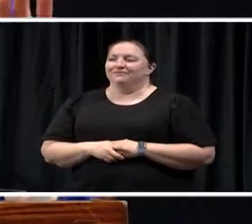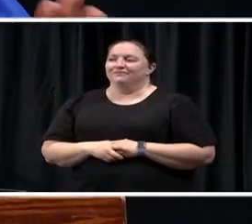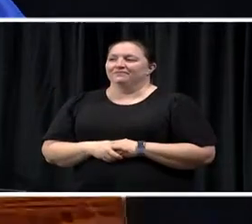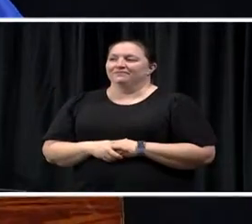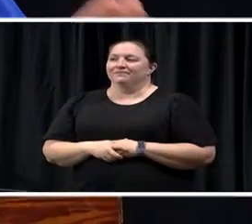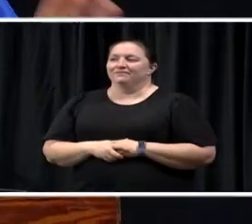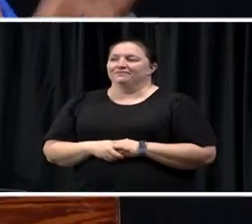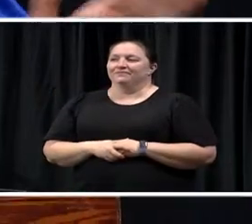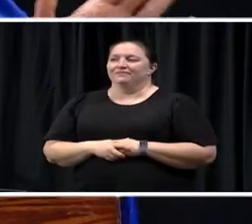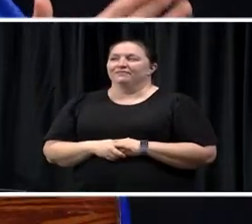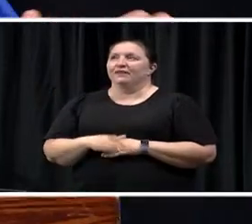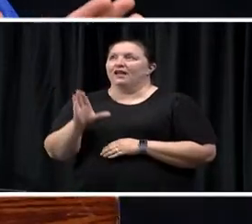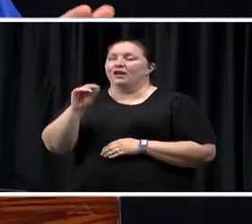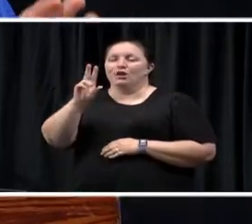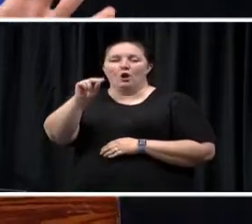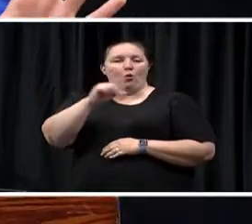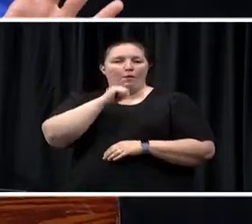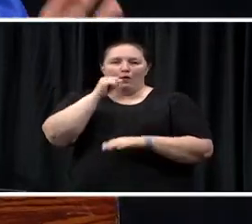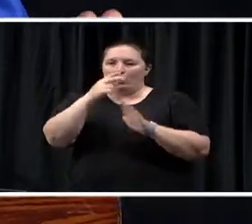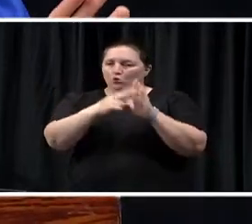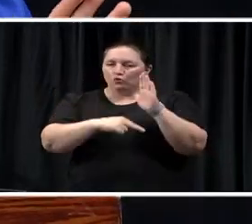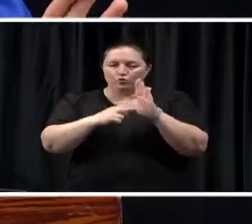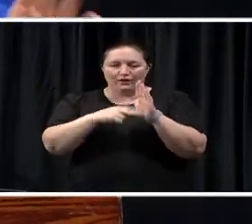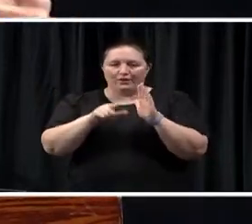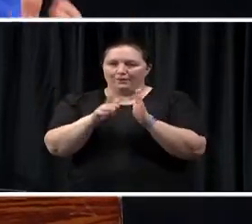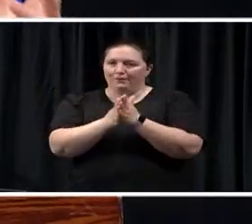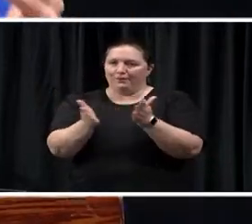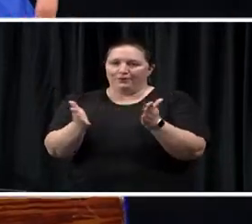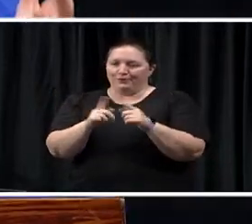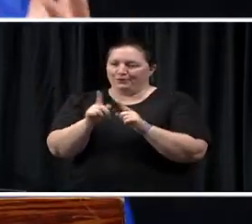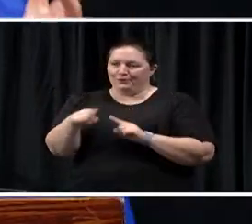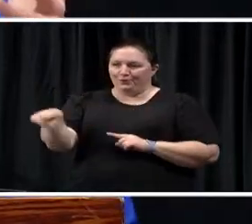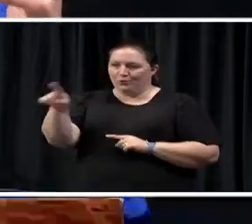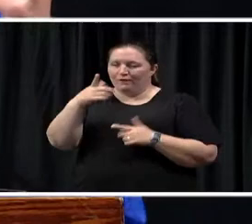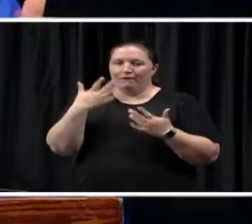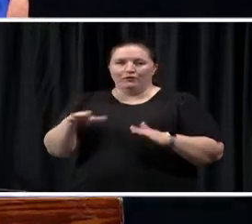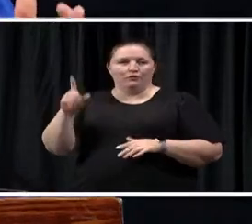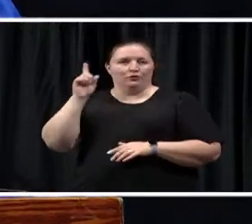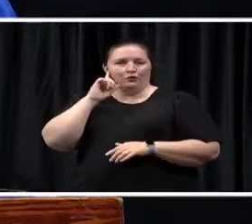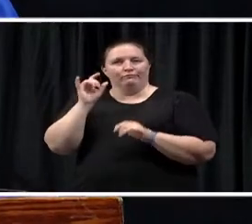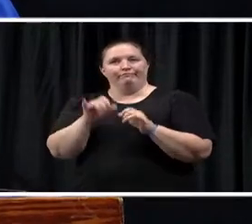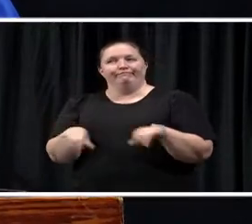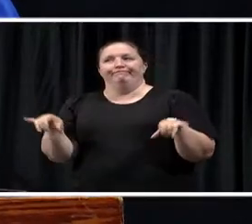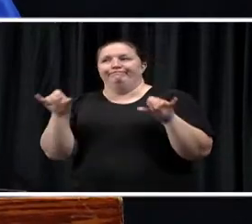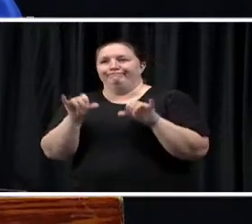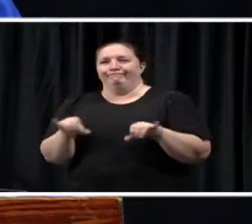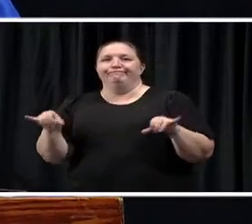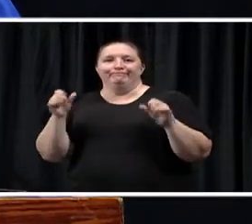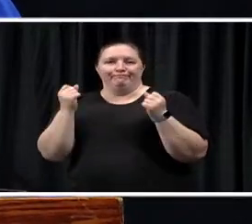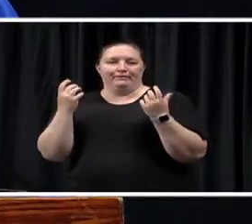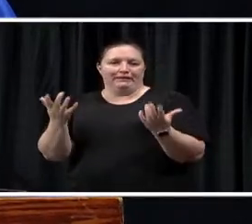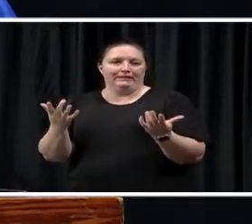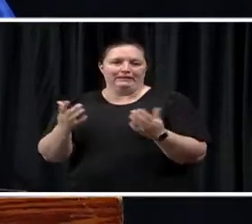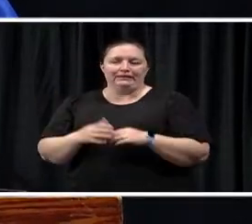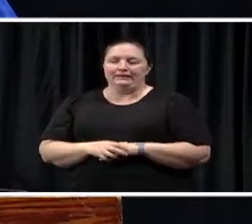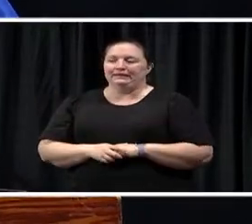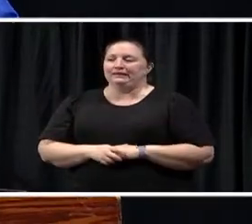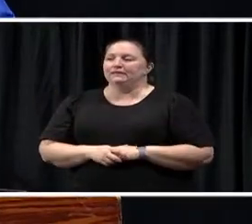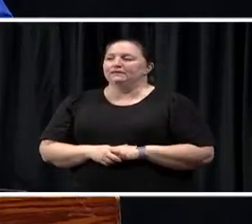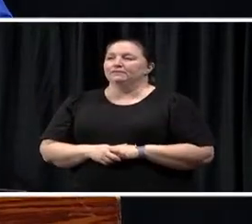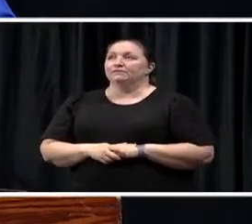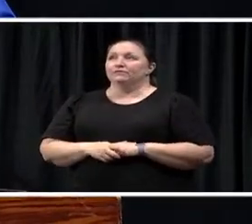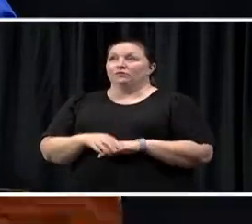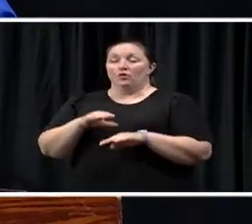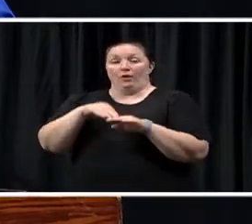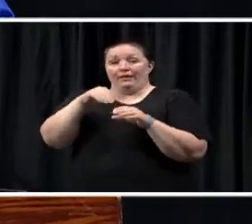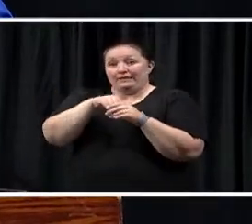And no, I'm not going to read it to you, as I imagine many of y'all have heard this story 1,000 times. Rather, there's an inscription